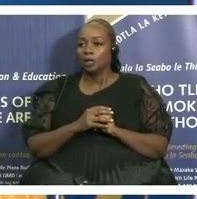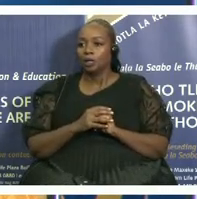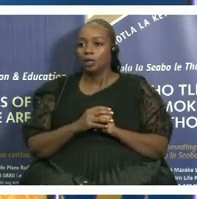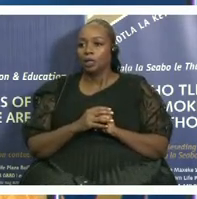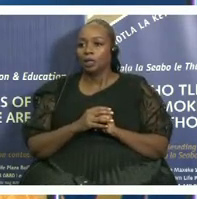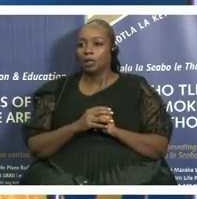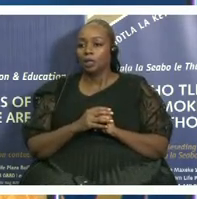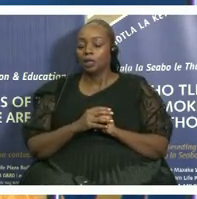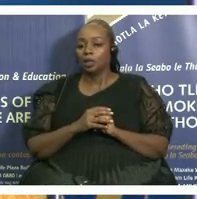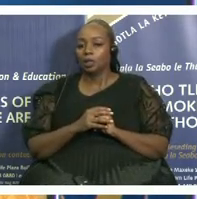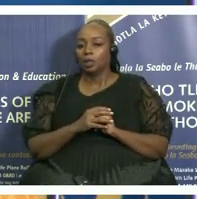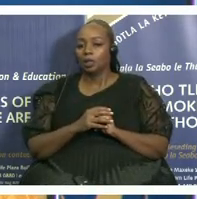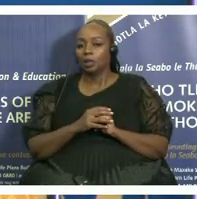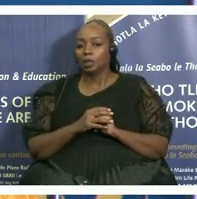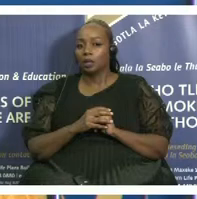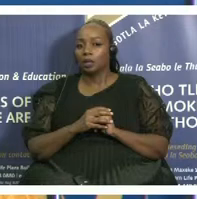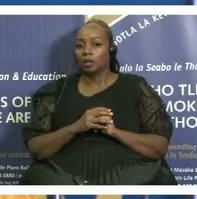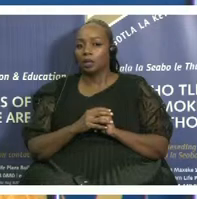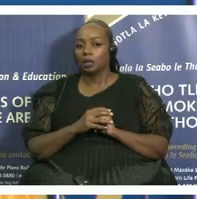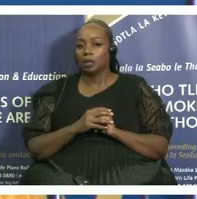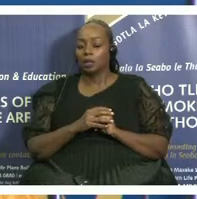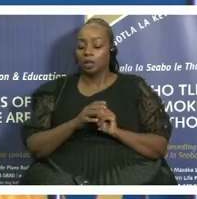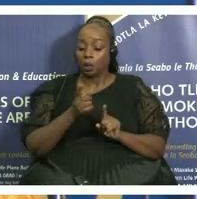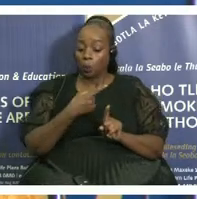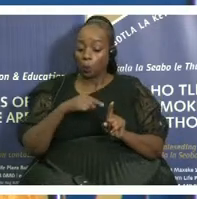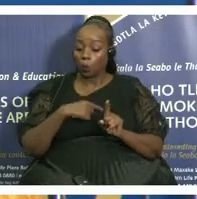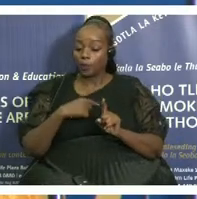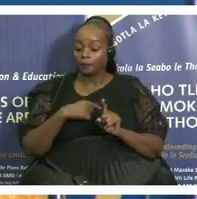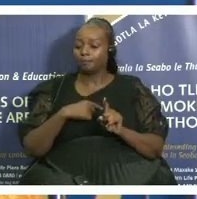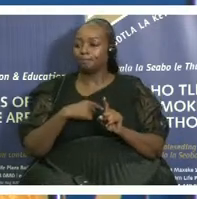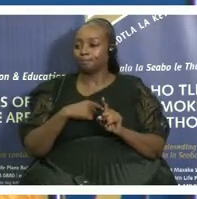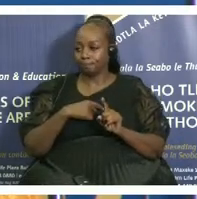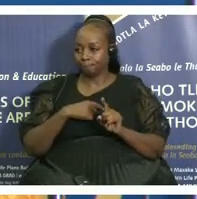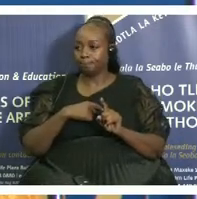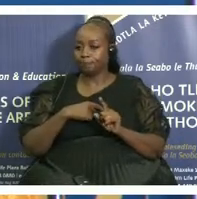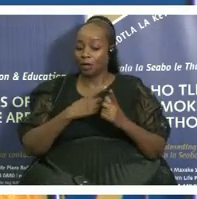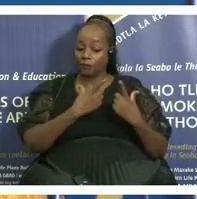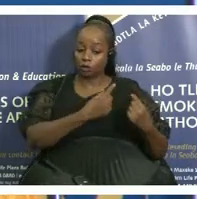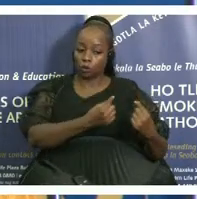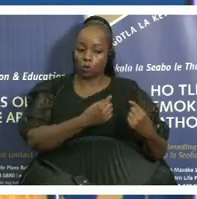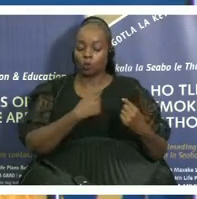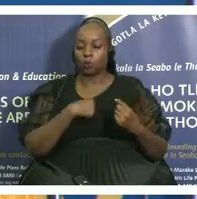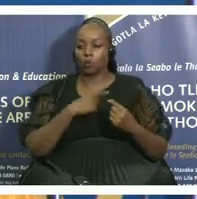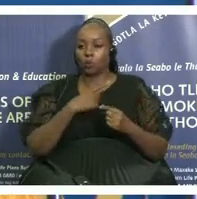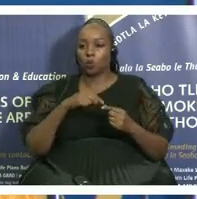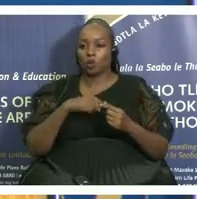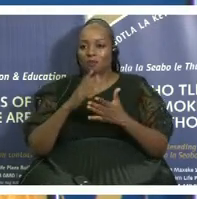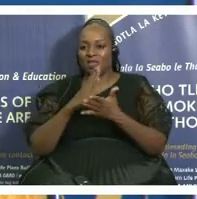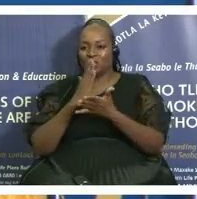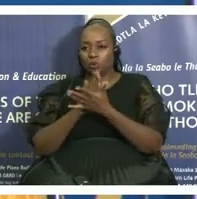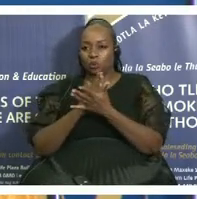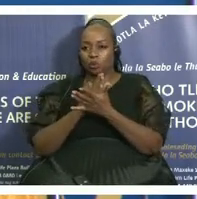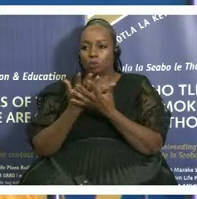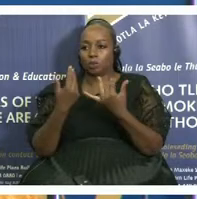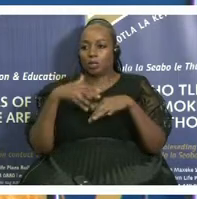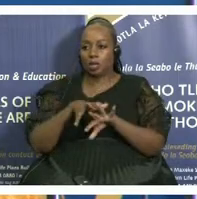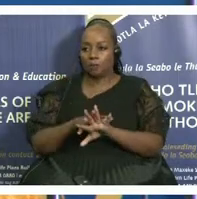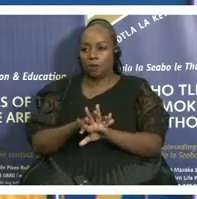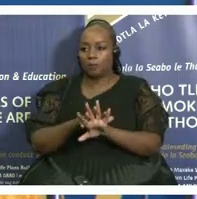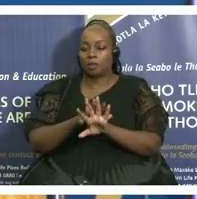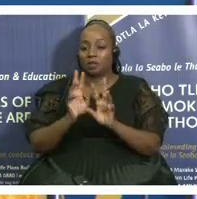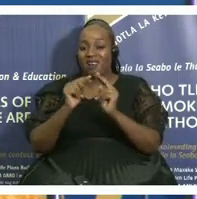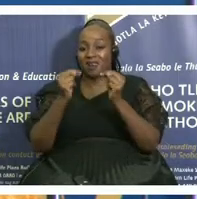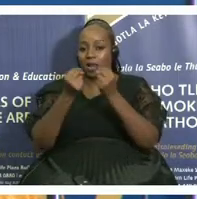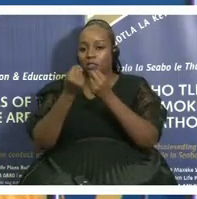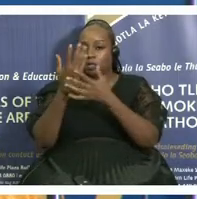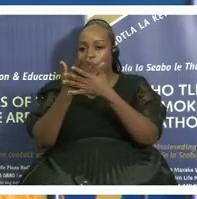professionalization. Doing so will entail the implementation of the national framework towards the professionalization